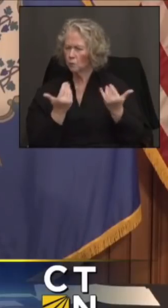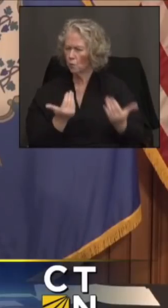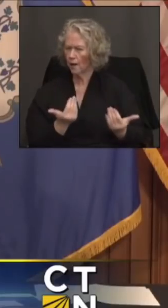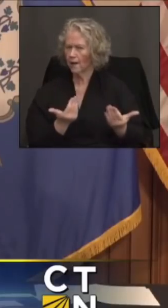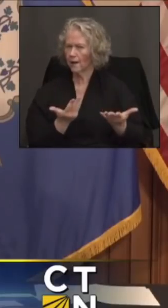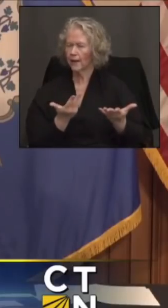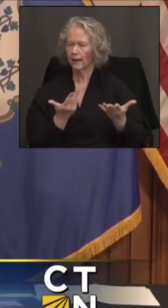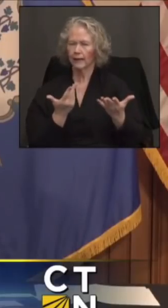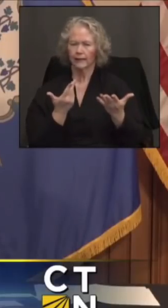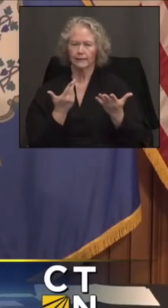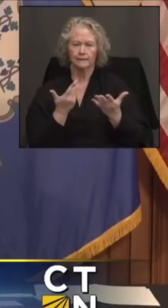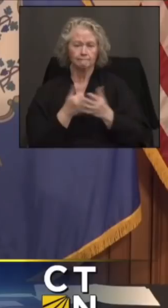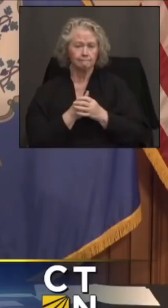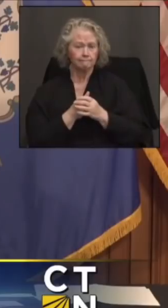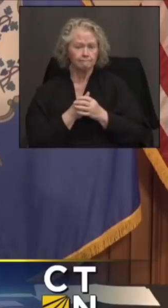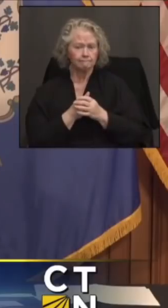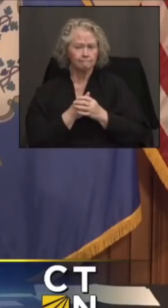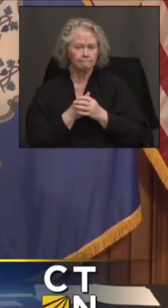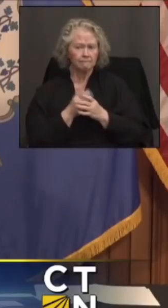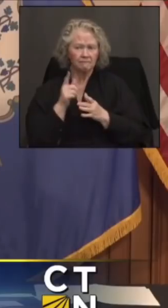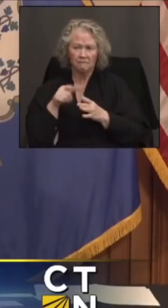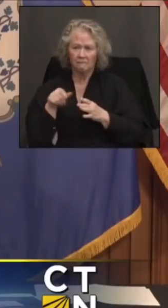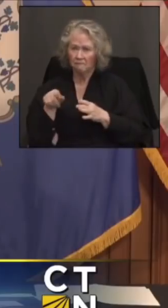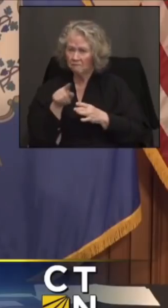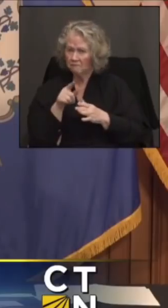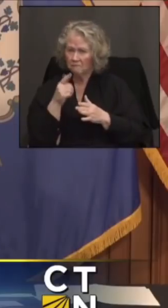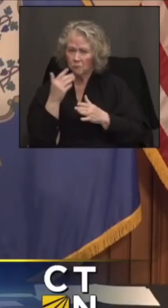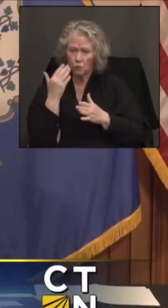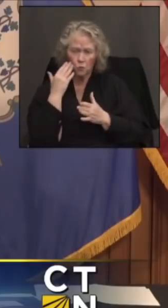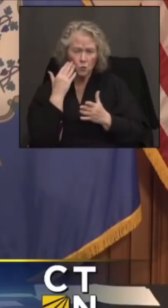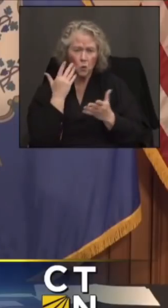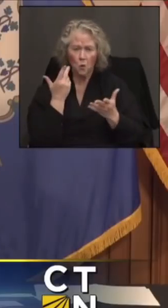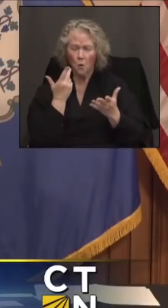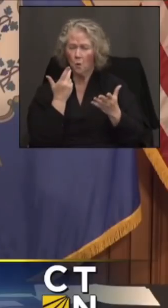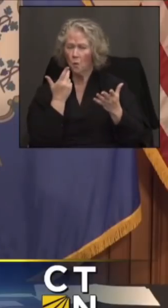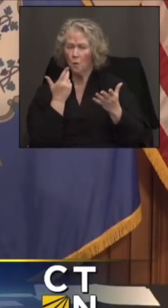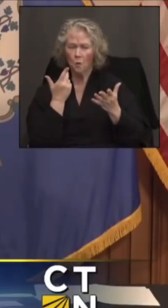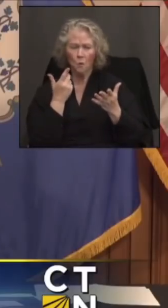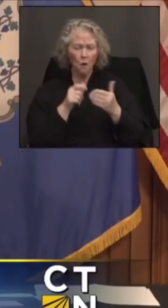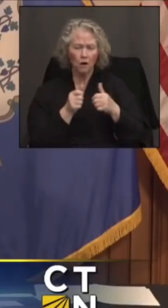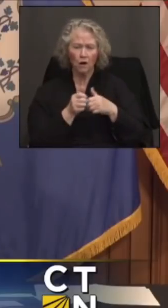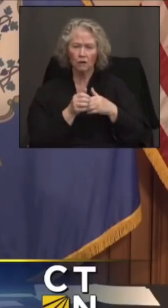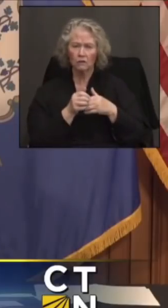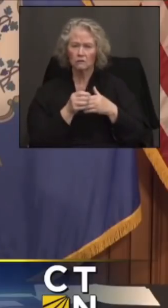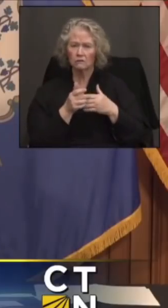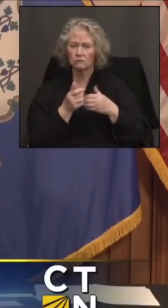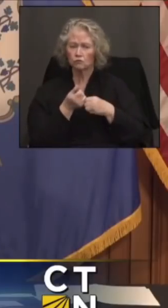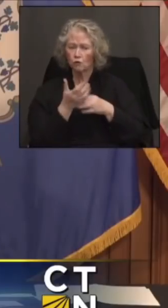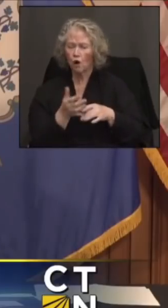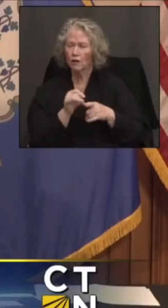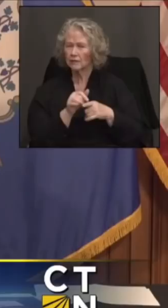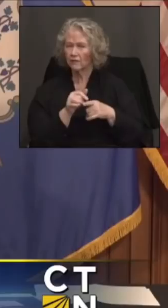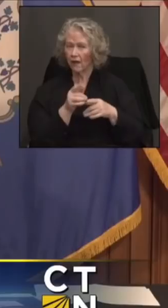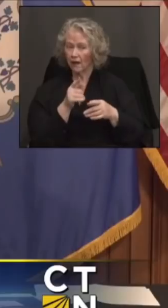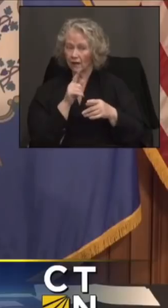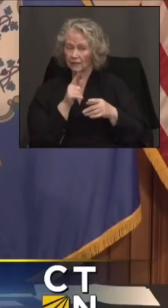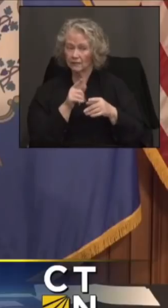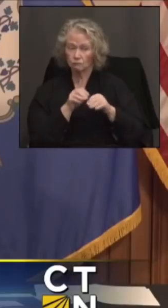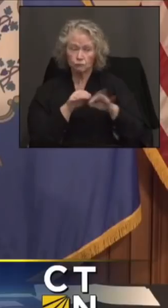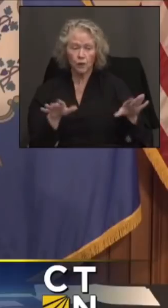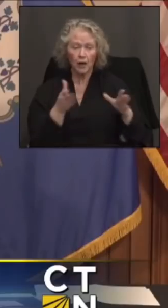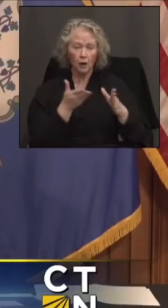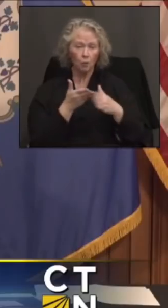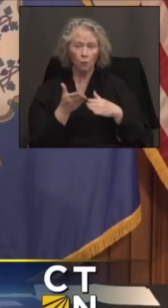anything, do state officials know about the leading causes of transmission? Is it households? Is